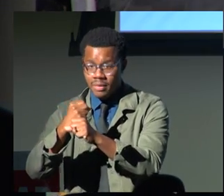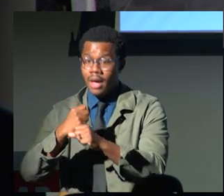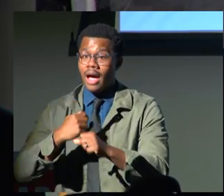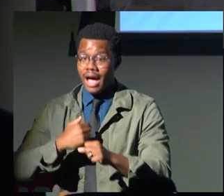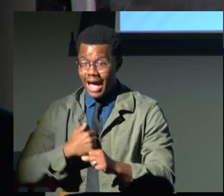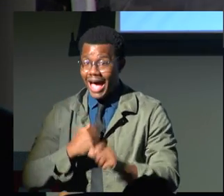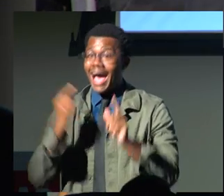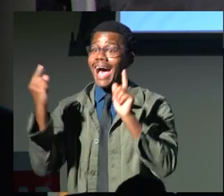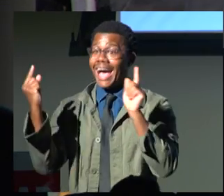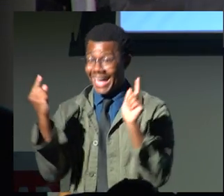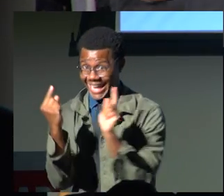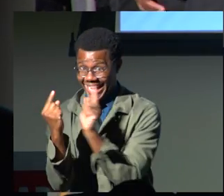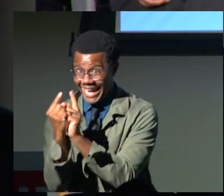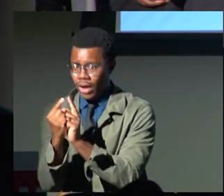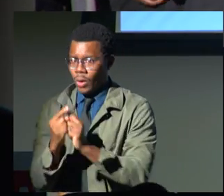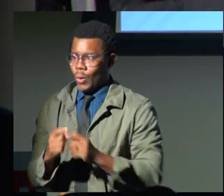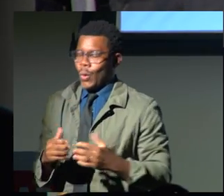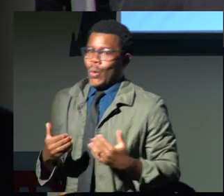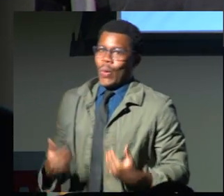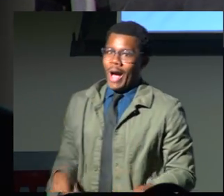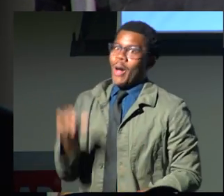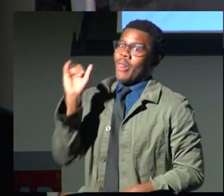it was beautiful.